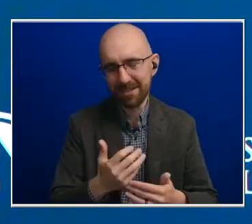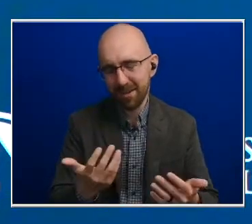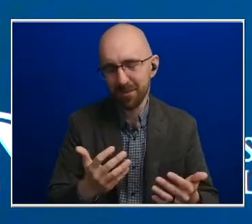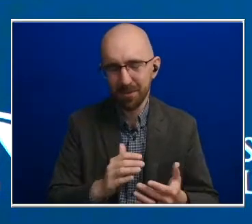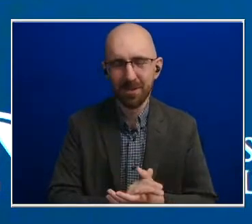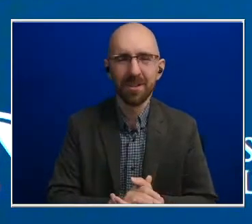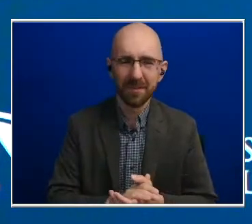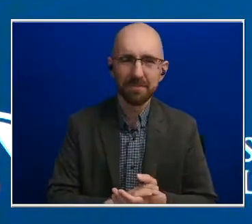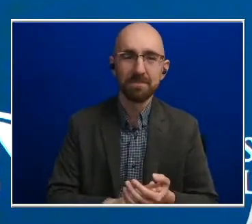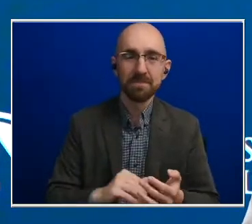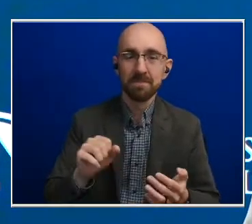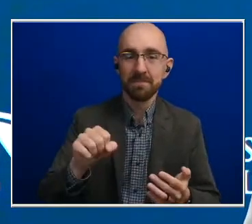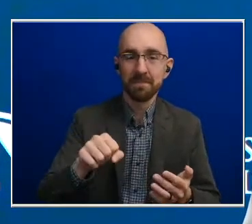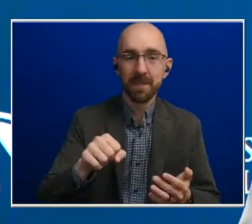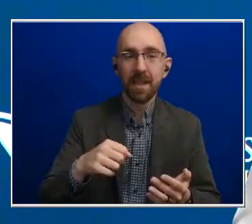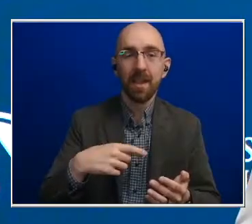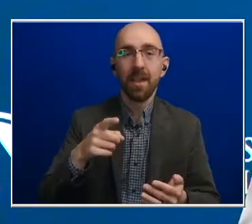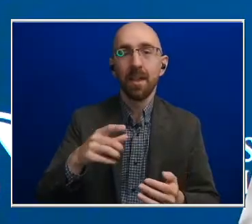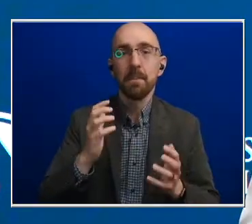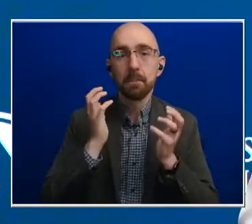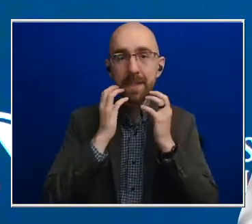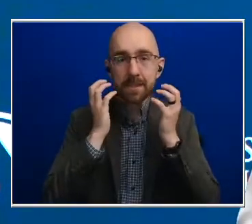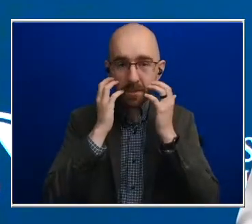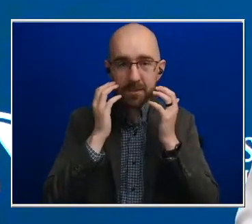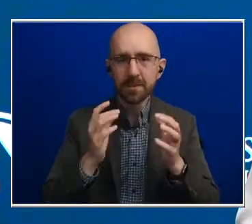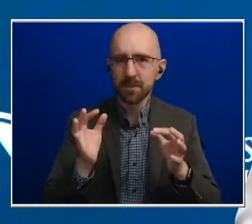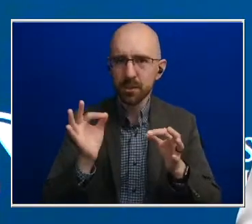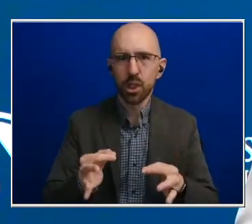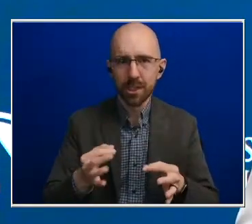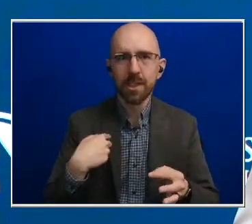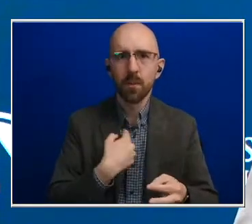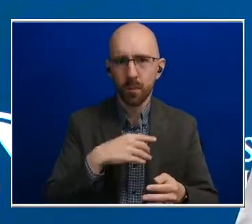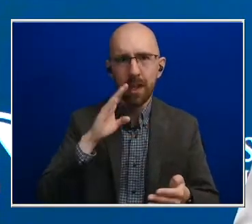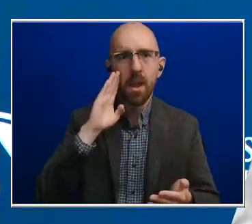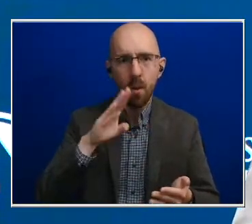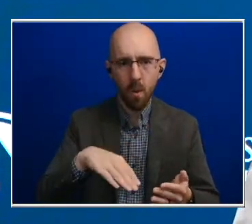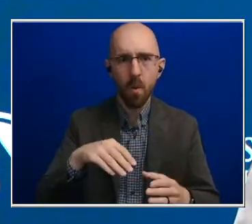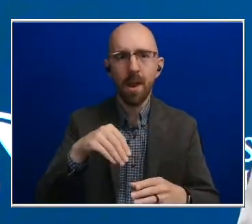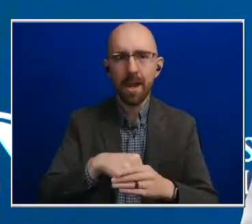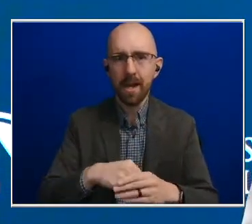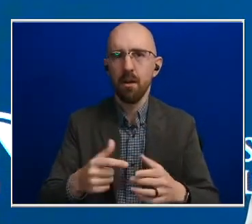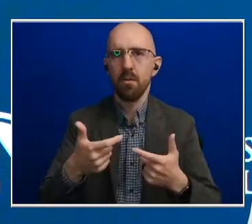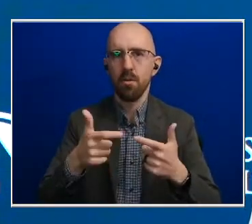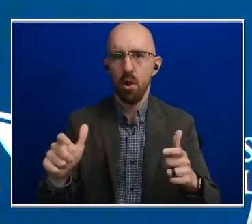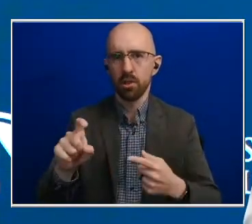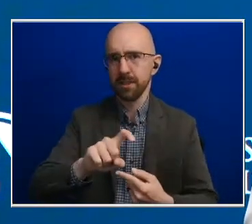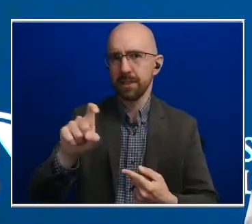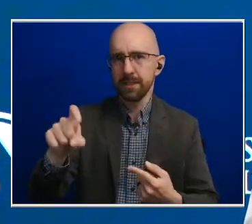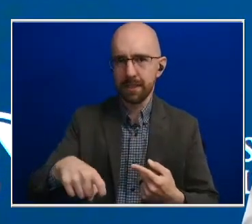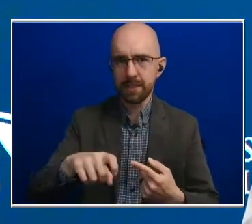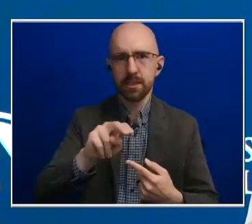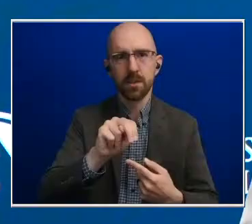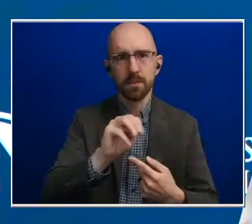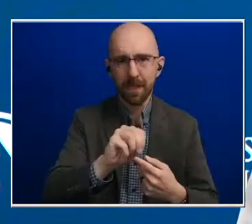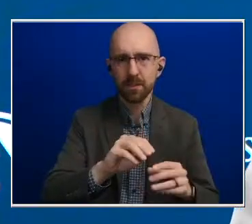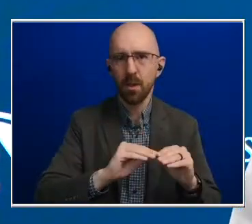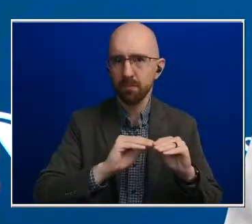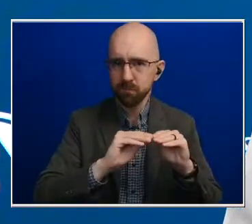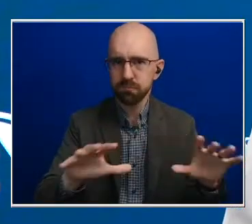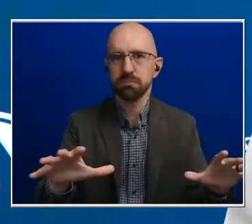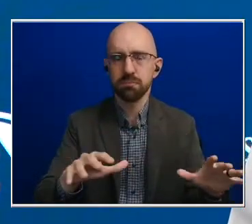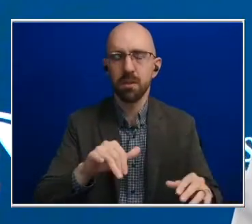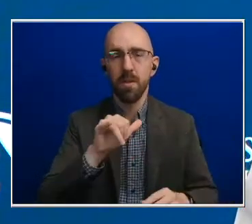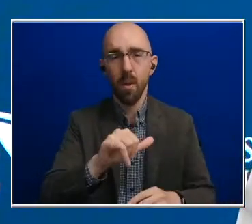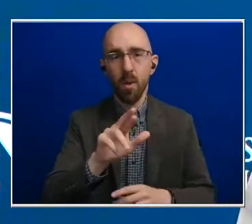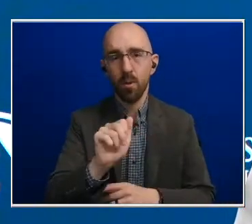I think the measles, you know, certainly we know that in the large Texas, New Mexico outbreak, those rates of new